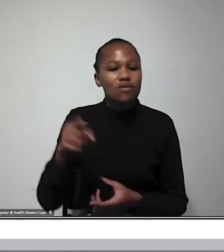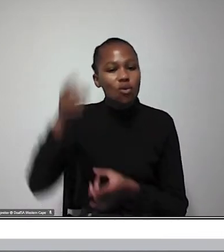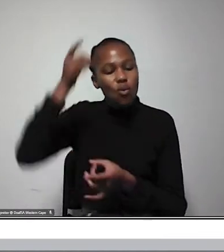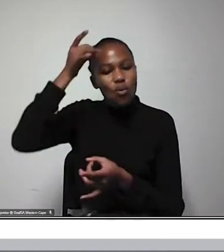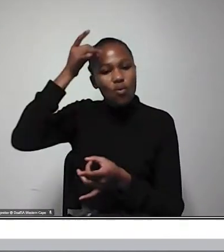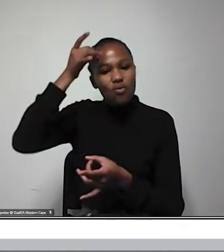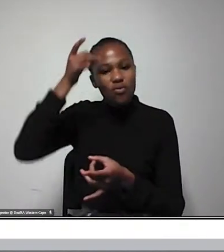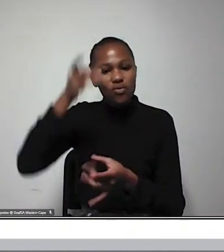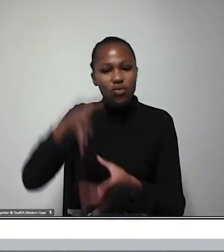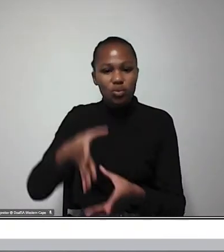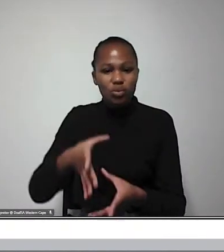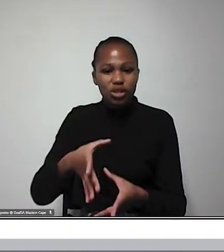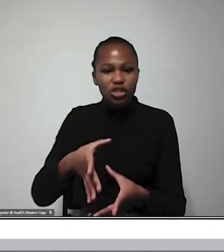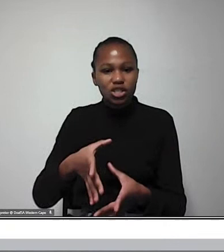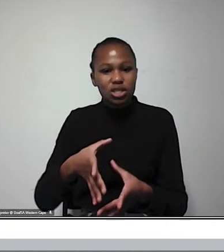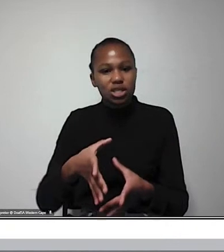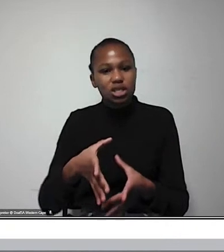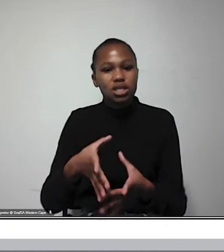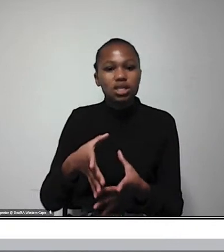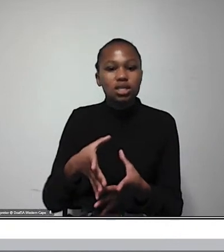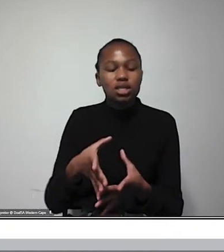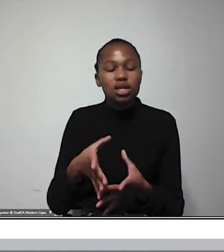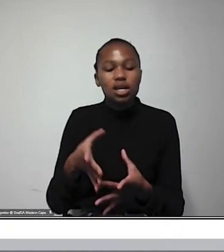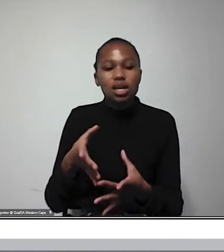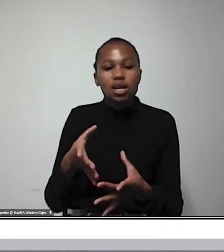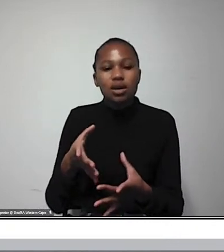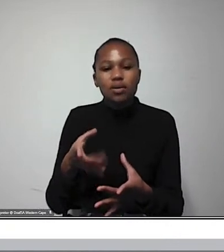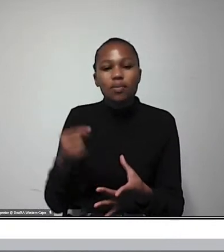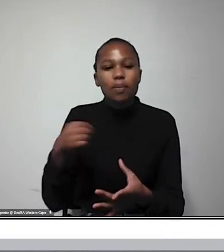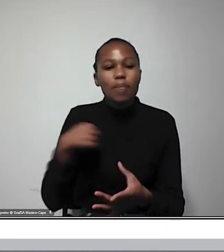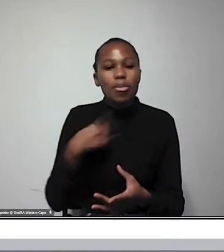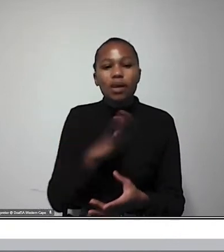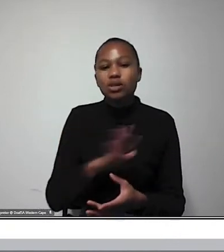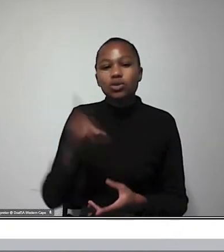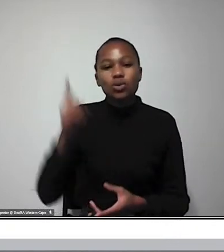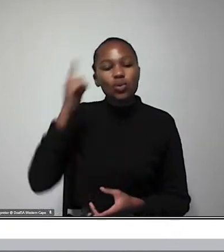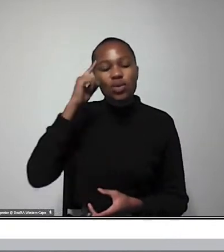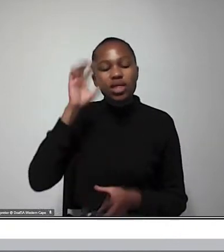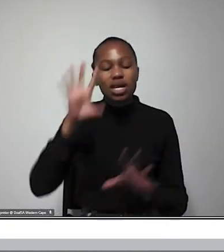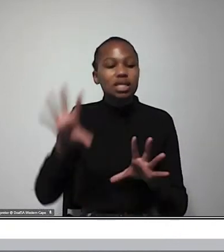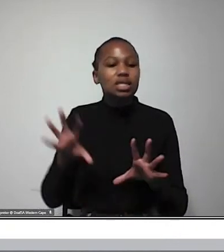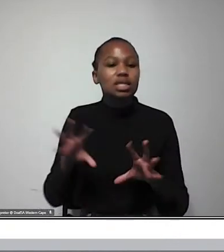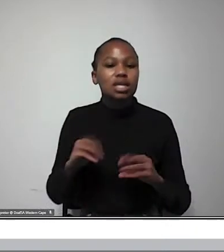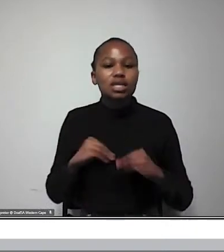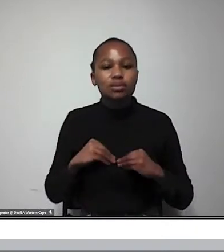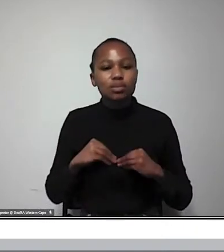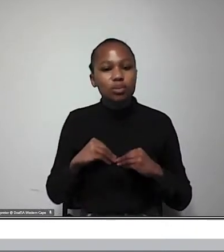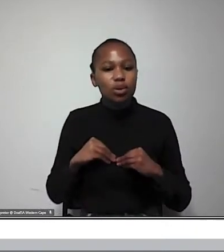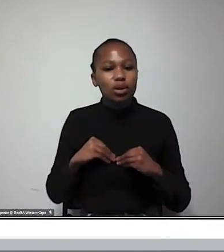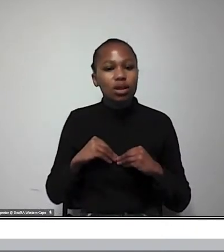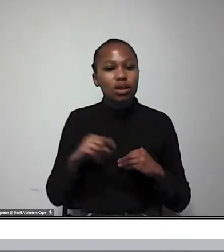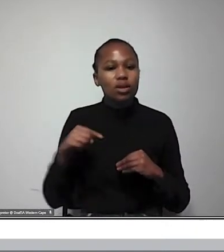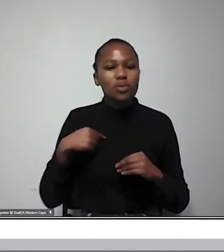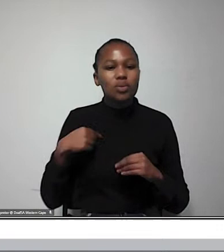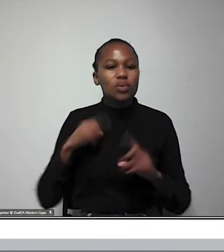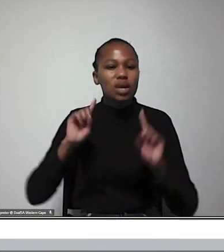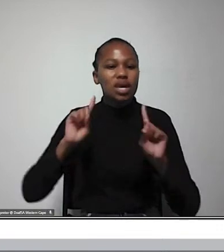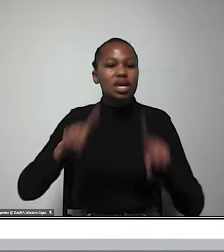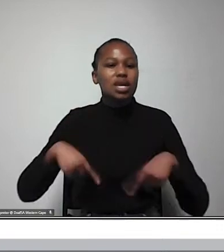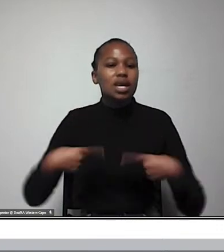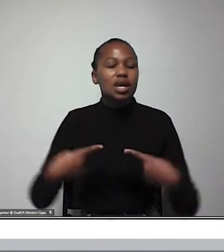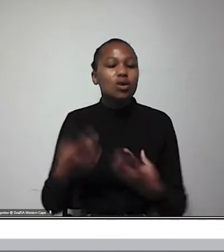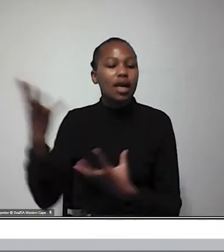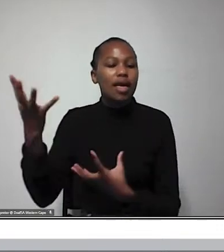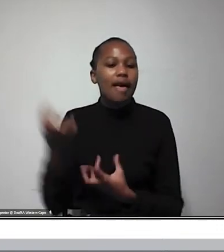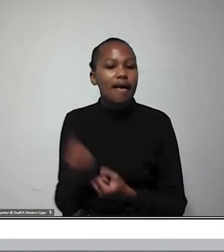relates to AGOA and their lobbying efforts. So I don't think it's acceptable that we can't get that information